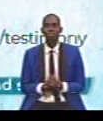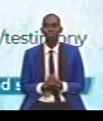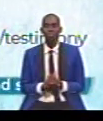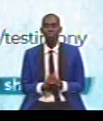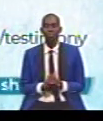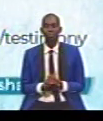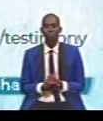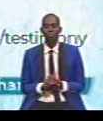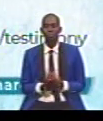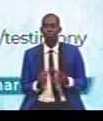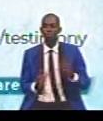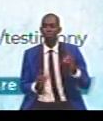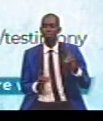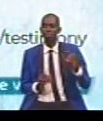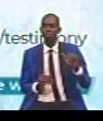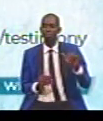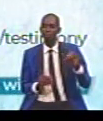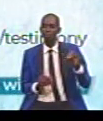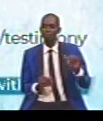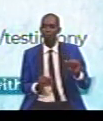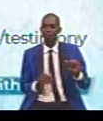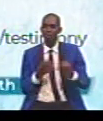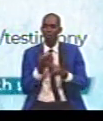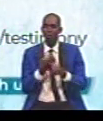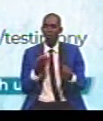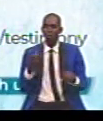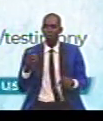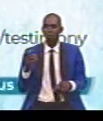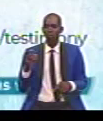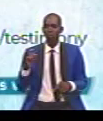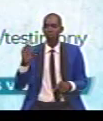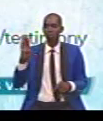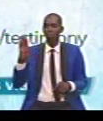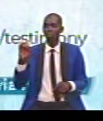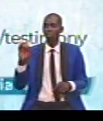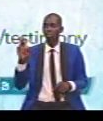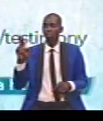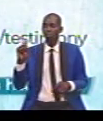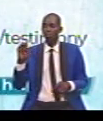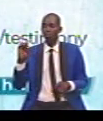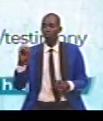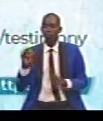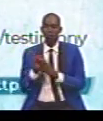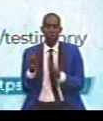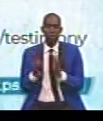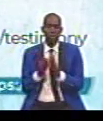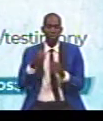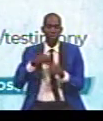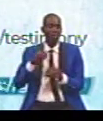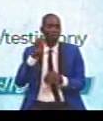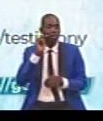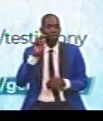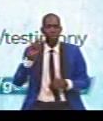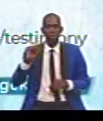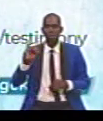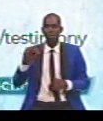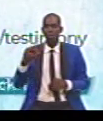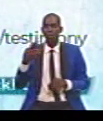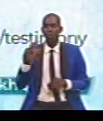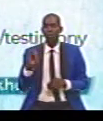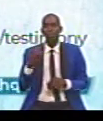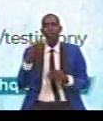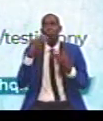Dada Nasara from Borno State, Nigeria wrote, "Thank you, Jesus, for healing me from liver